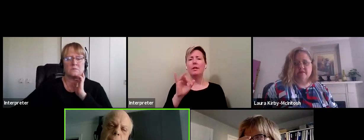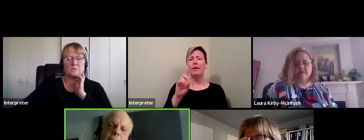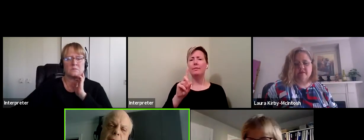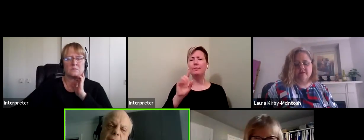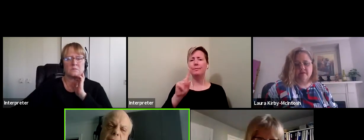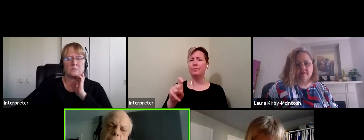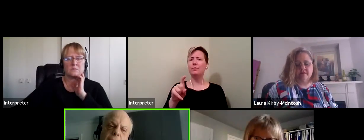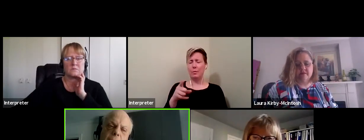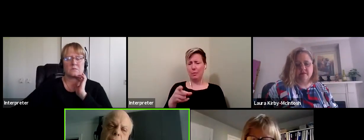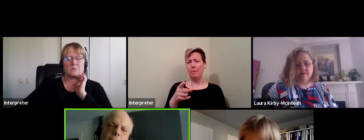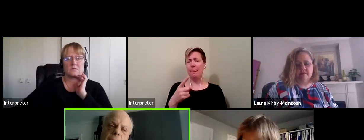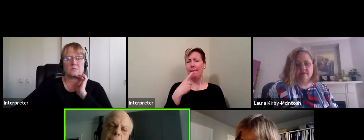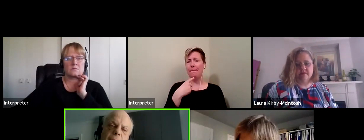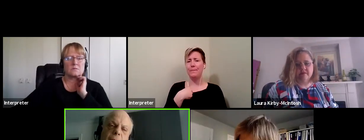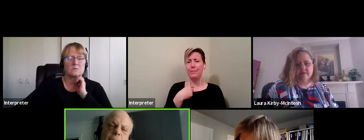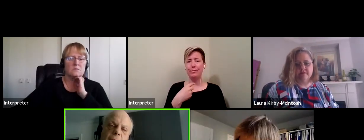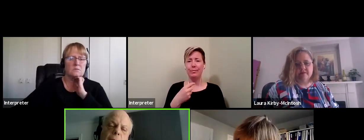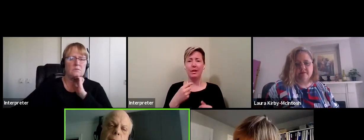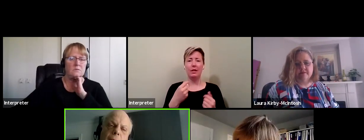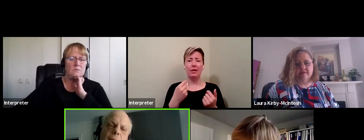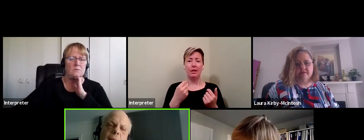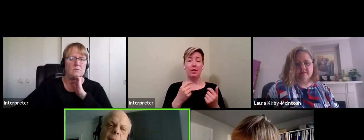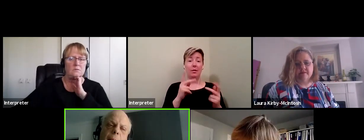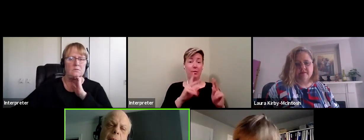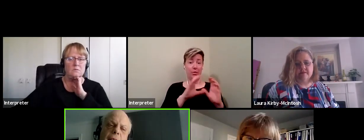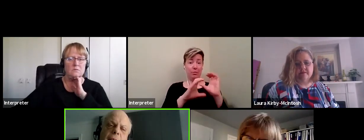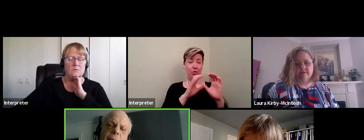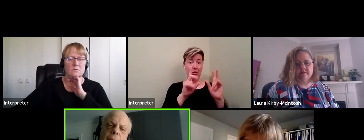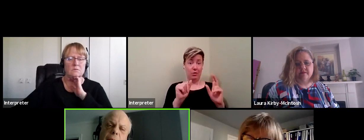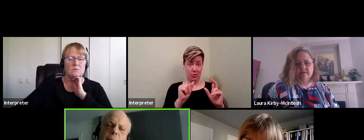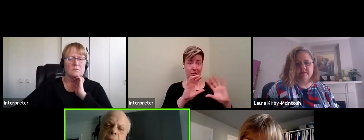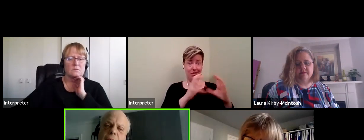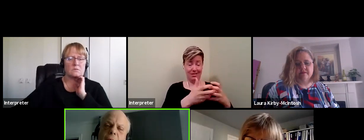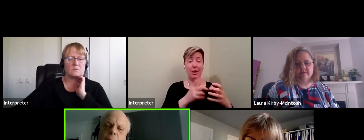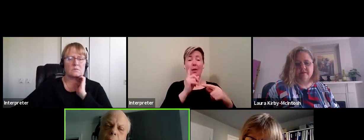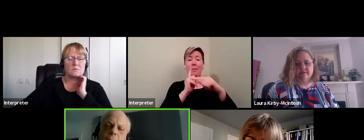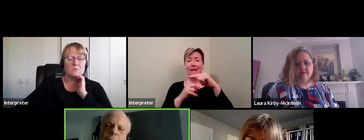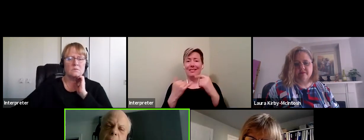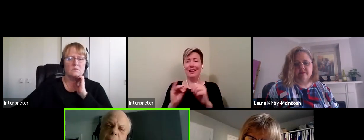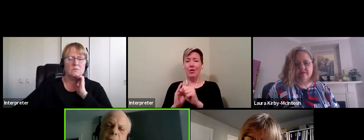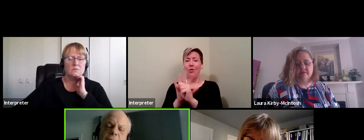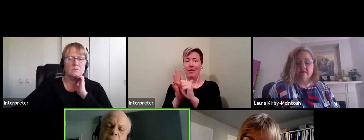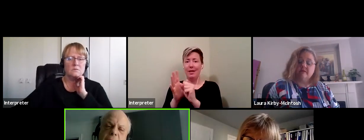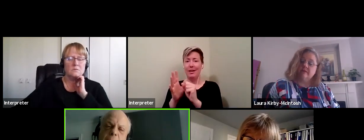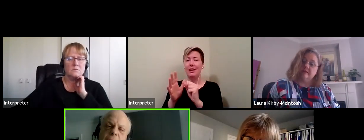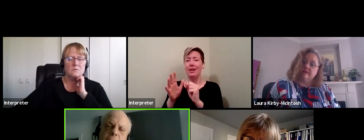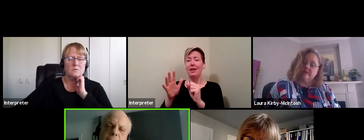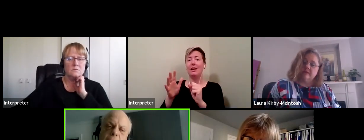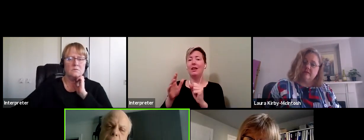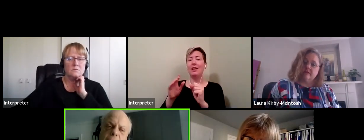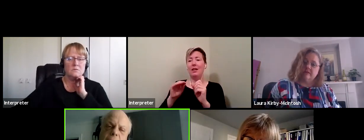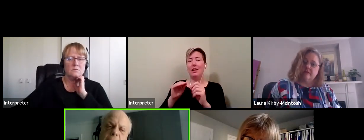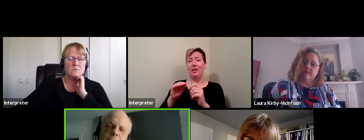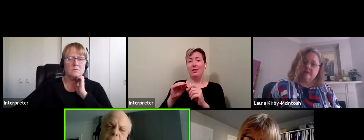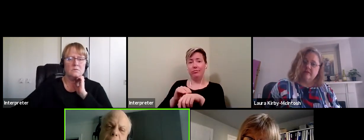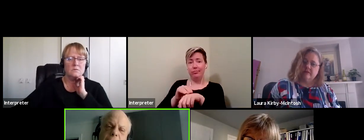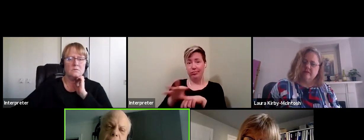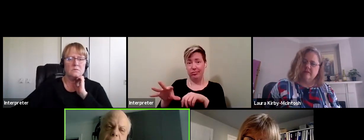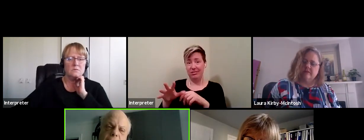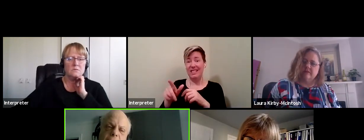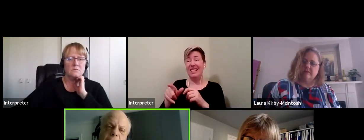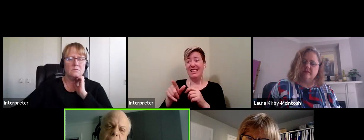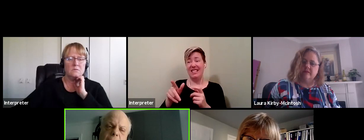pre-existing communication disabilities with COVID, we've got a new bunch of folks who've just acquired communication disabilities due to COVID. Can you explain